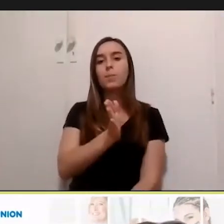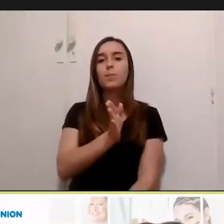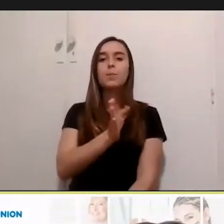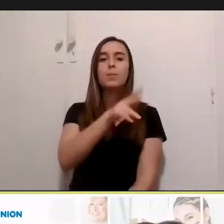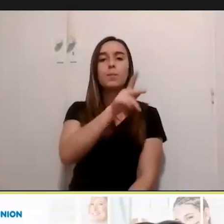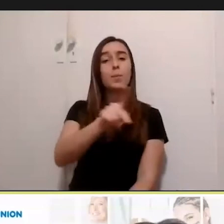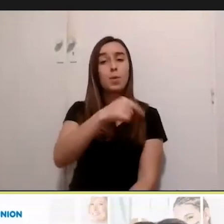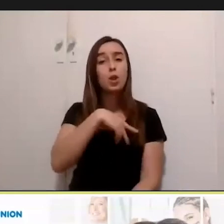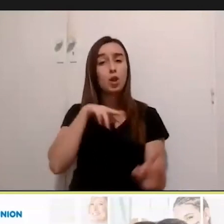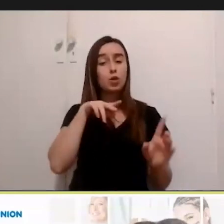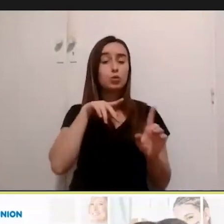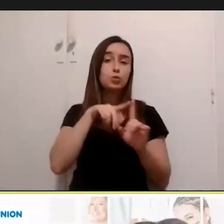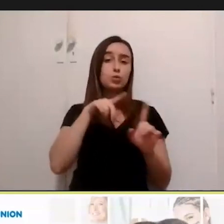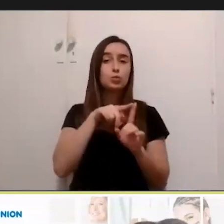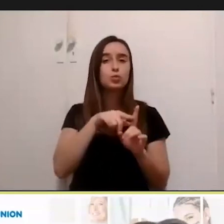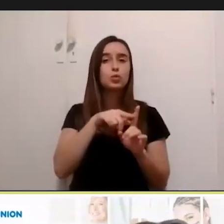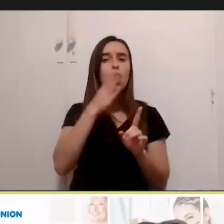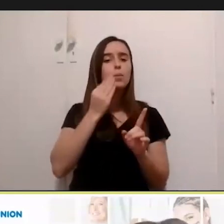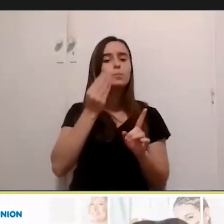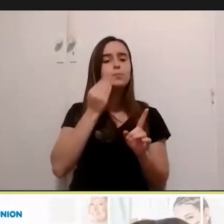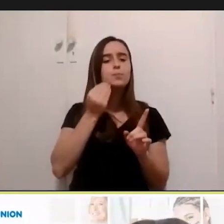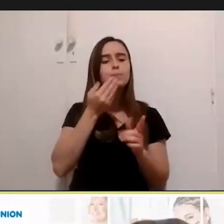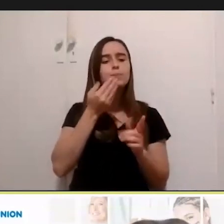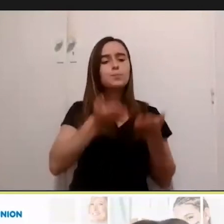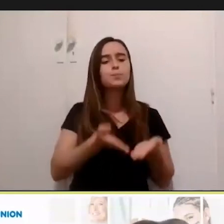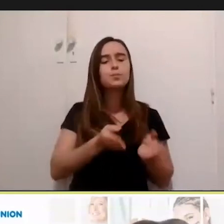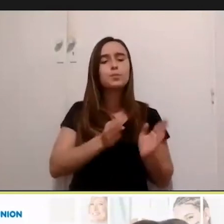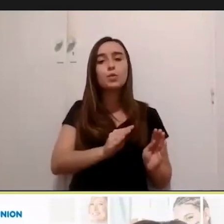in the use of devices for healthcare,